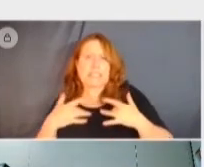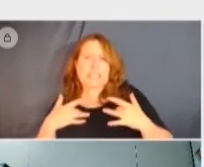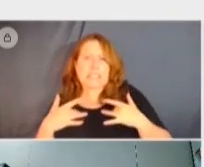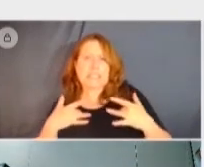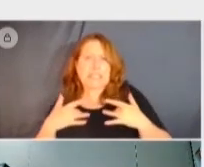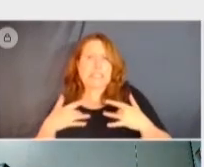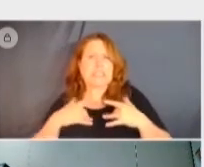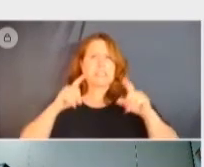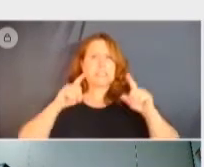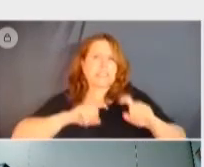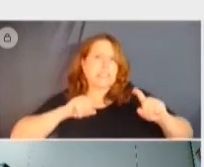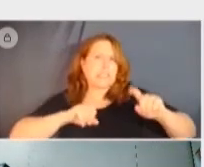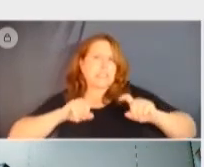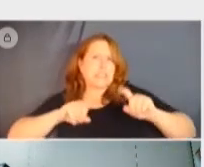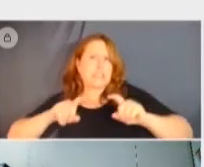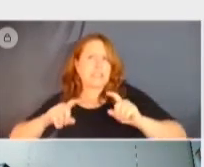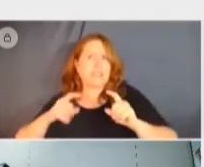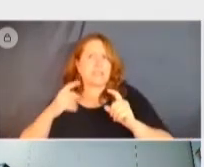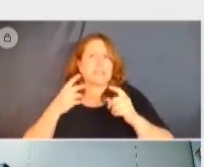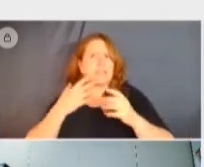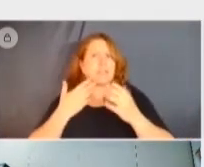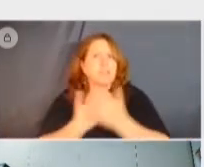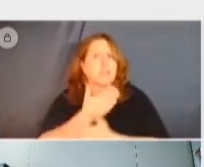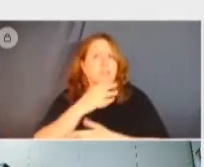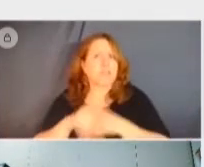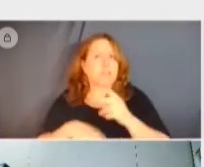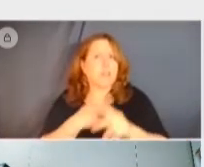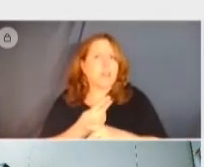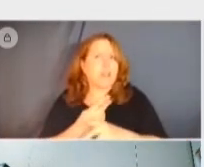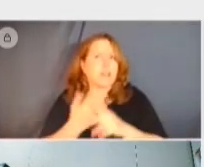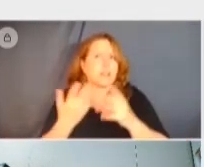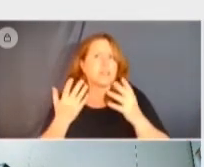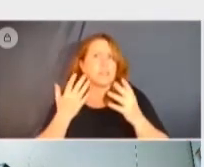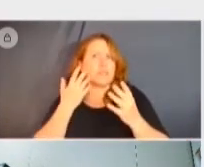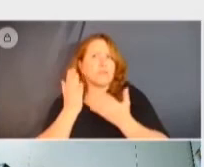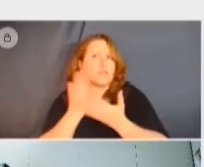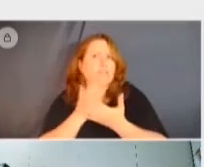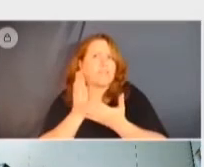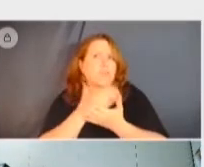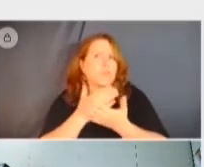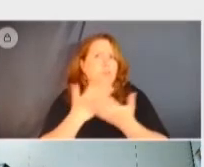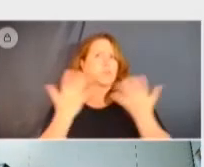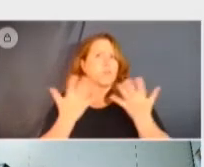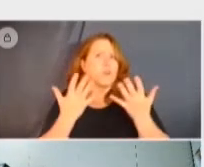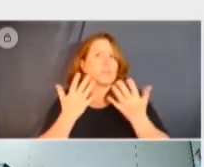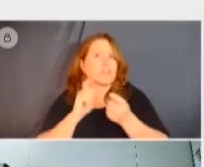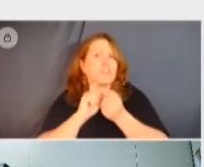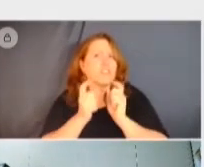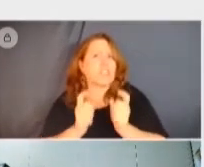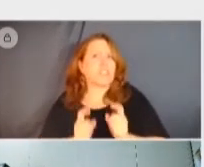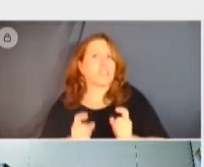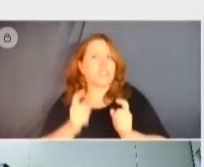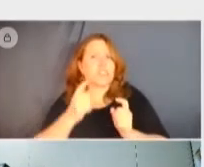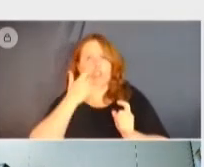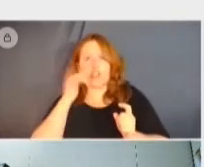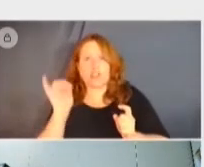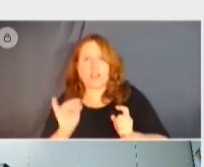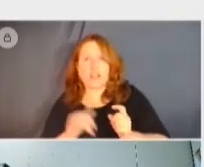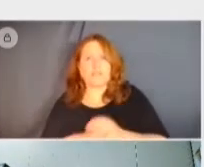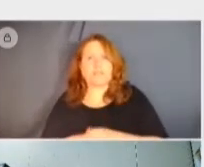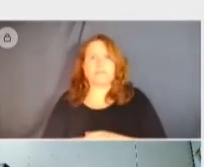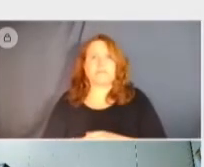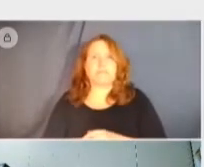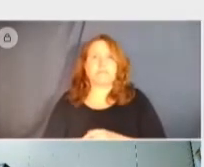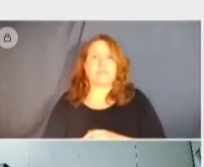of the system. We review any of the changes, the technical data package, and we provided you